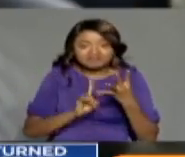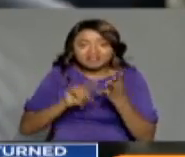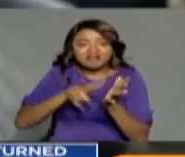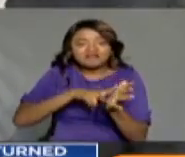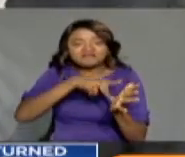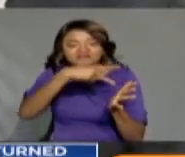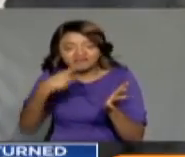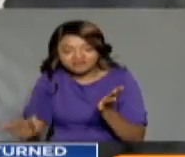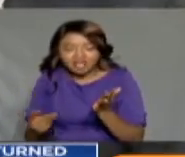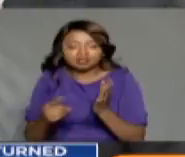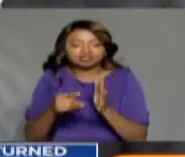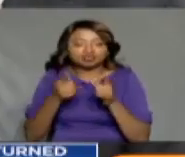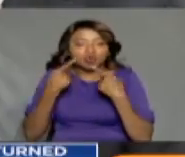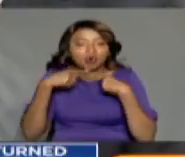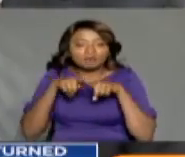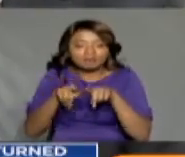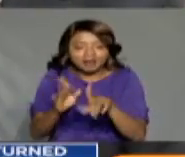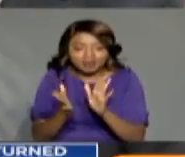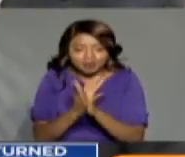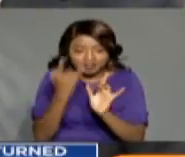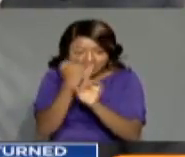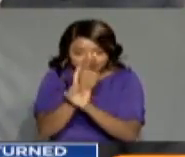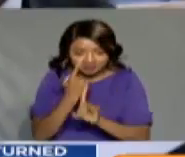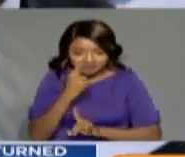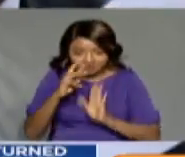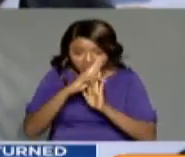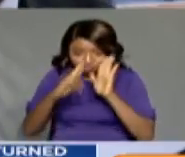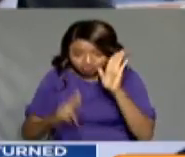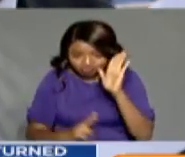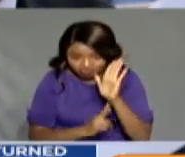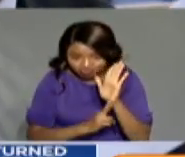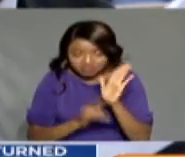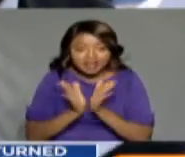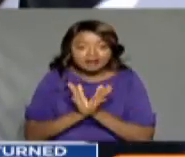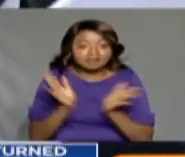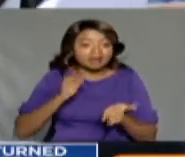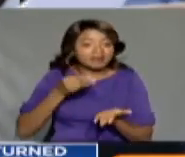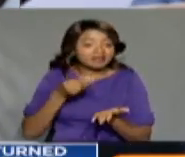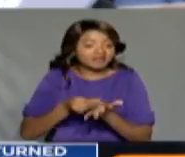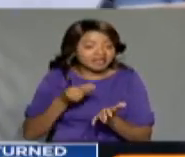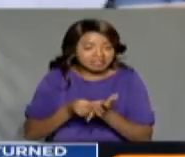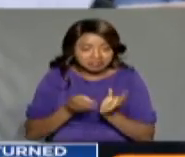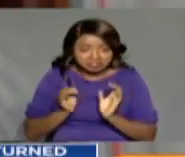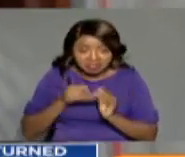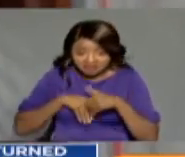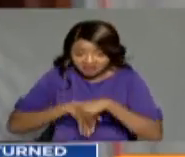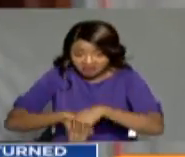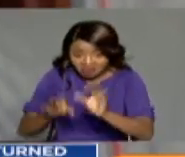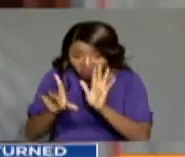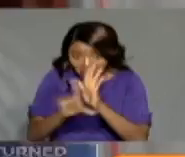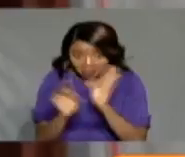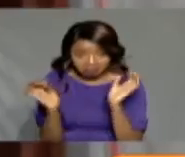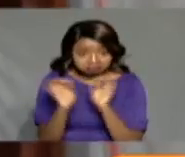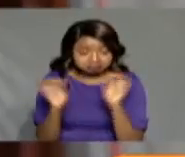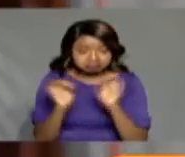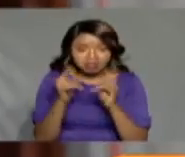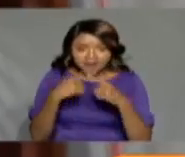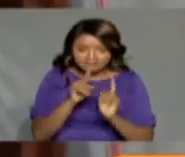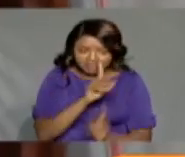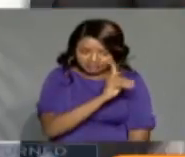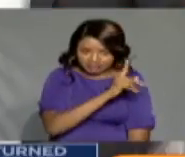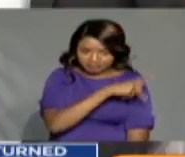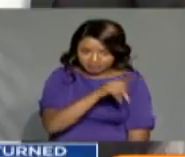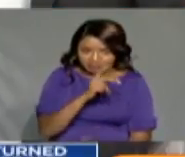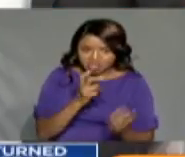rules relating to management of public finances. Other suspects charged afresh after the DPP consolidated two